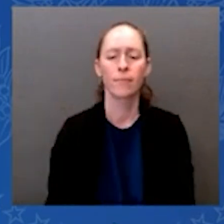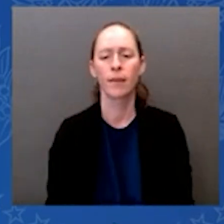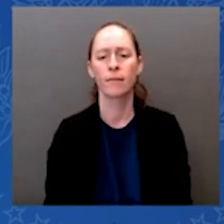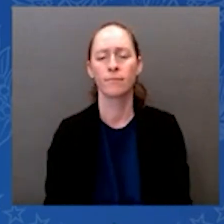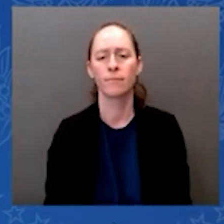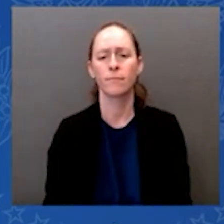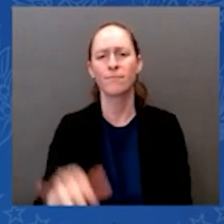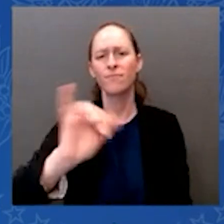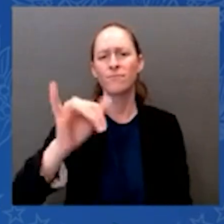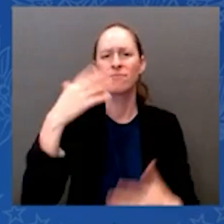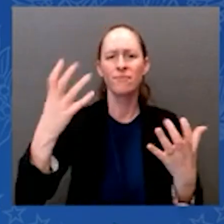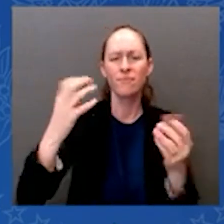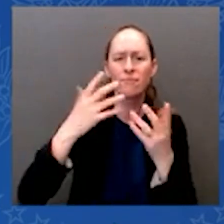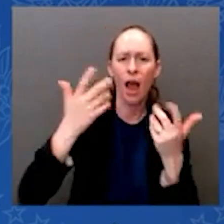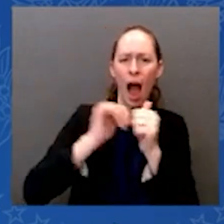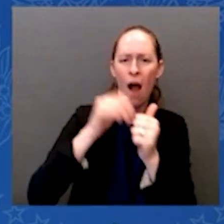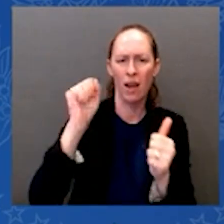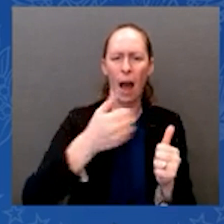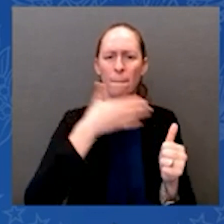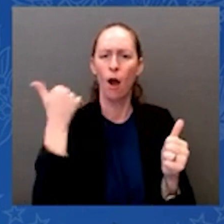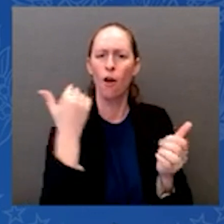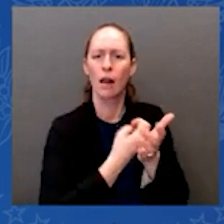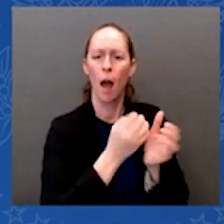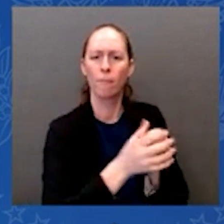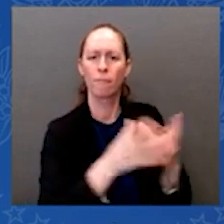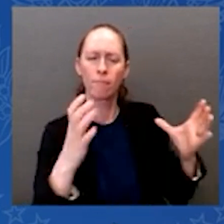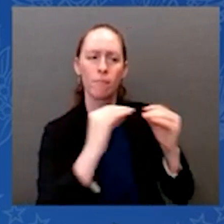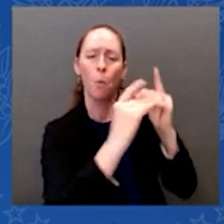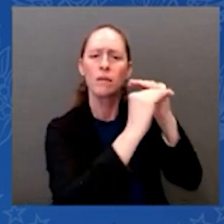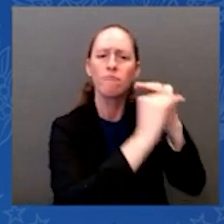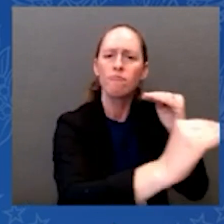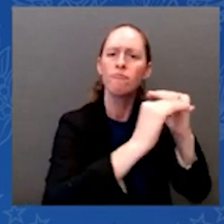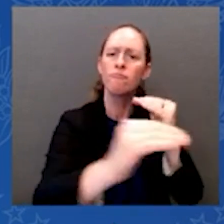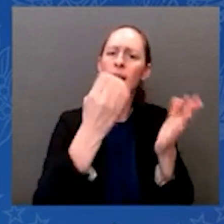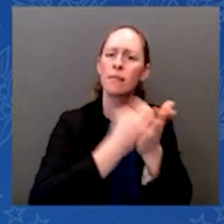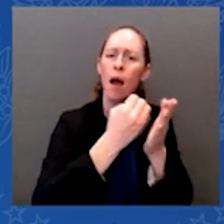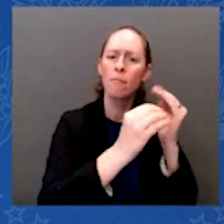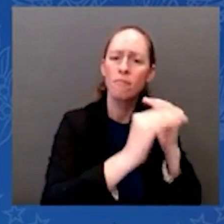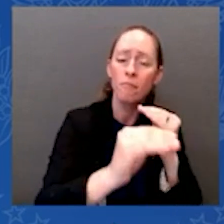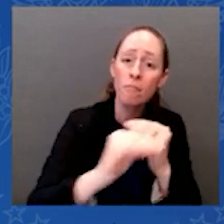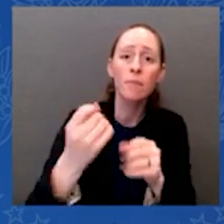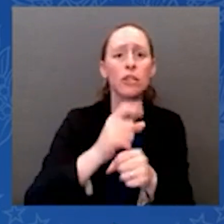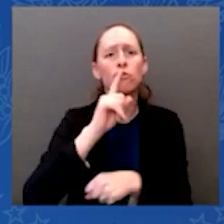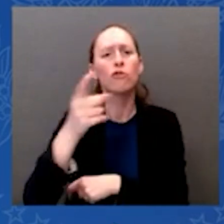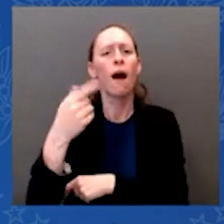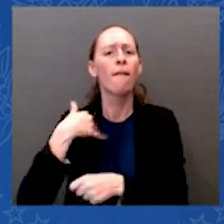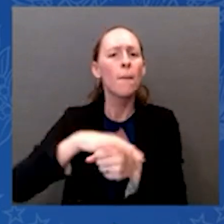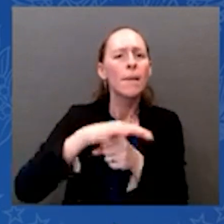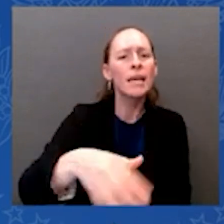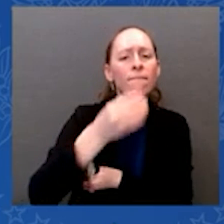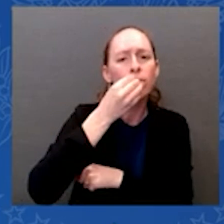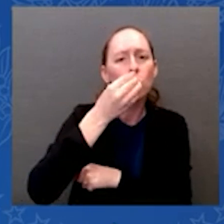impacts on public health and food security, and to strengthen sustainable development, and also to build